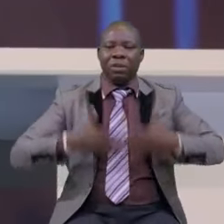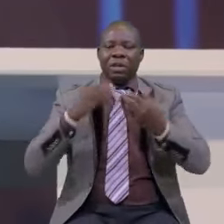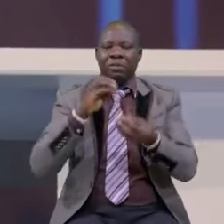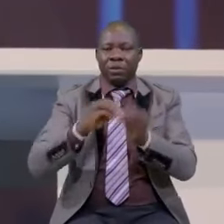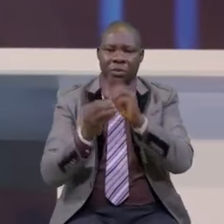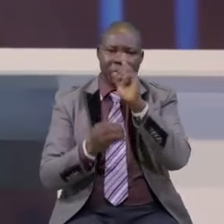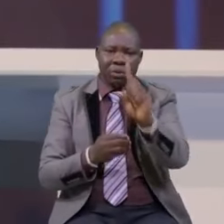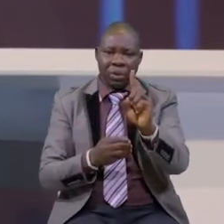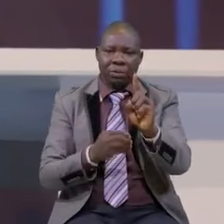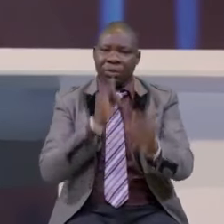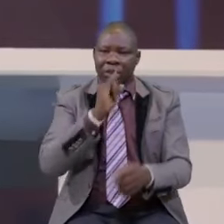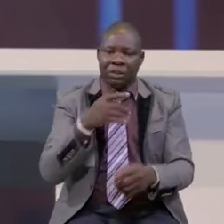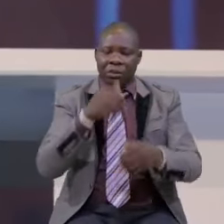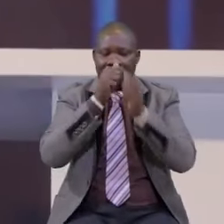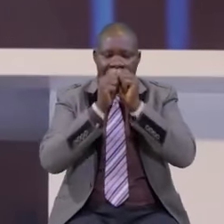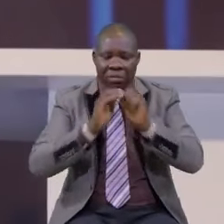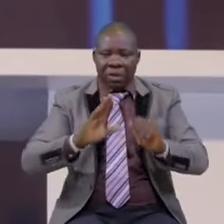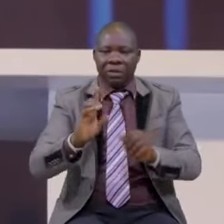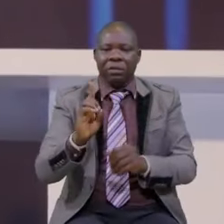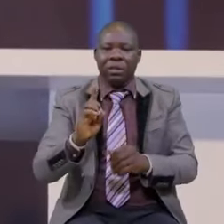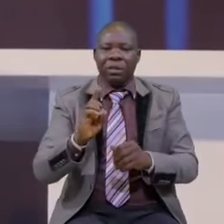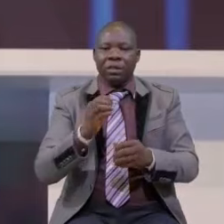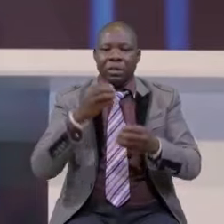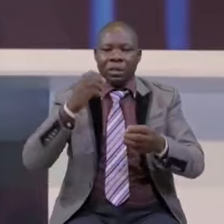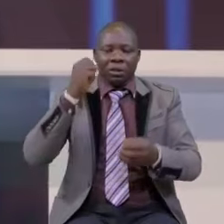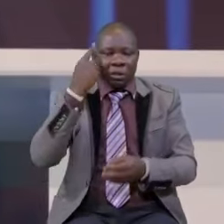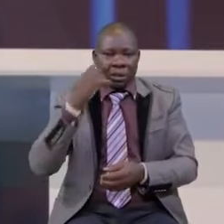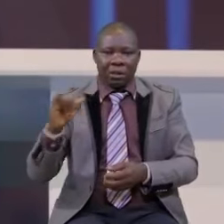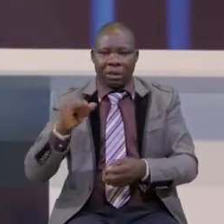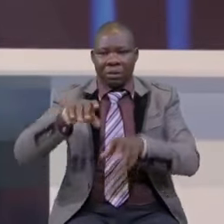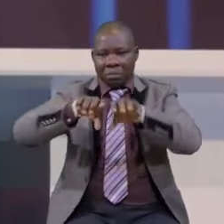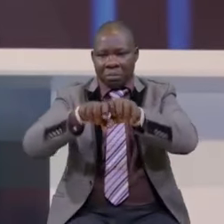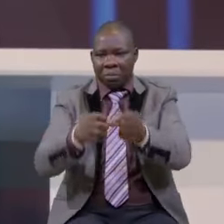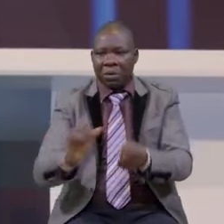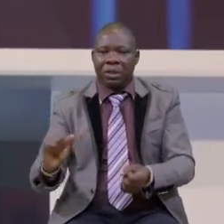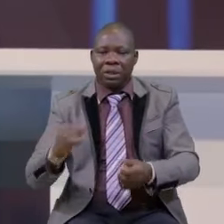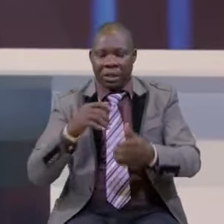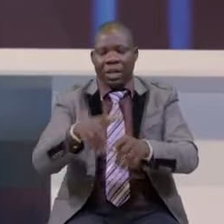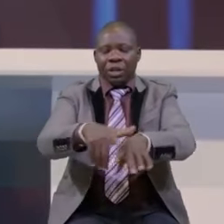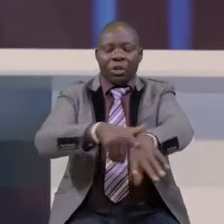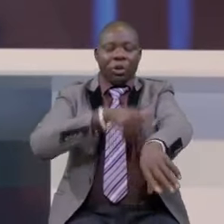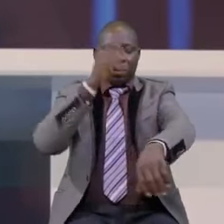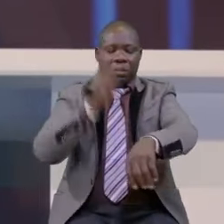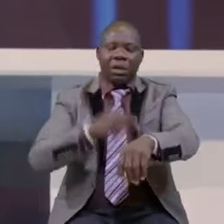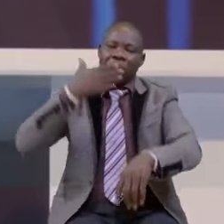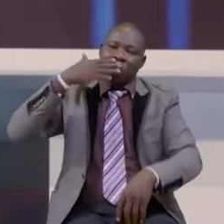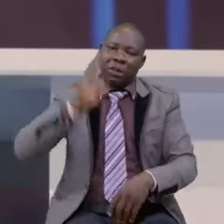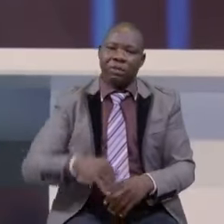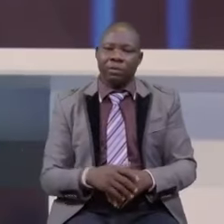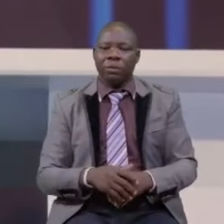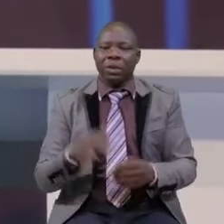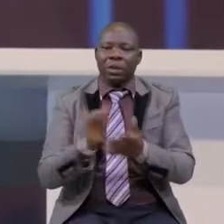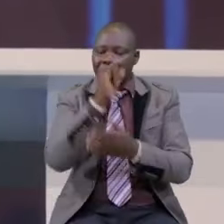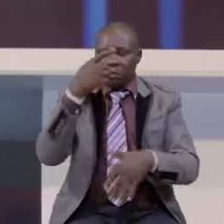Number one is a blessed illumination, breaking lifelong evil. That's what the